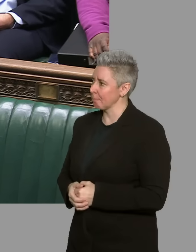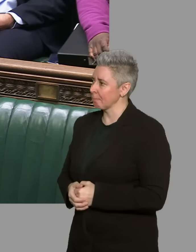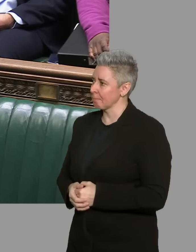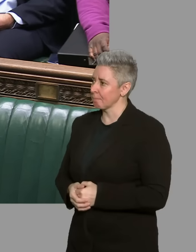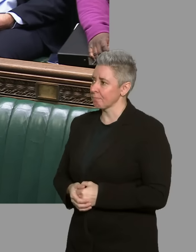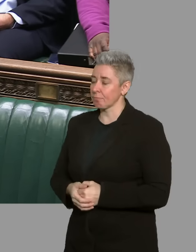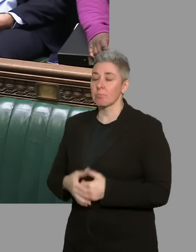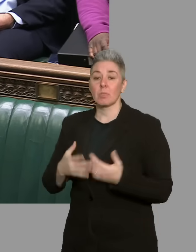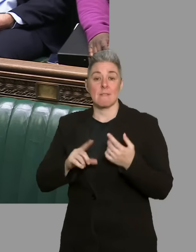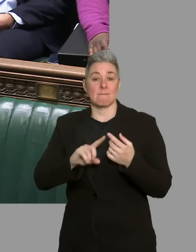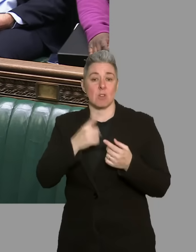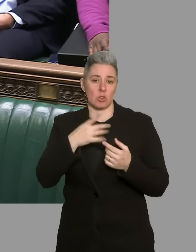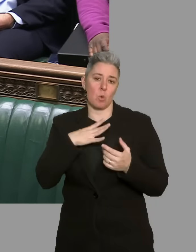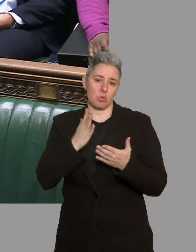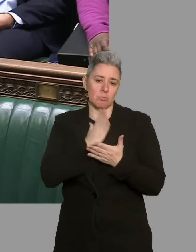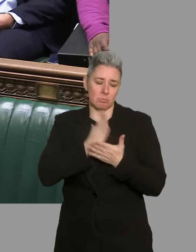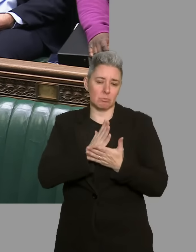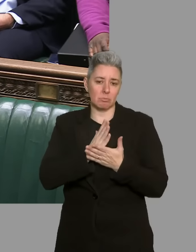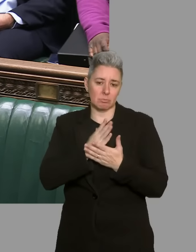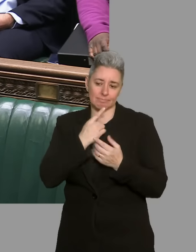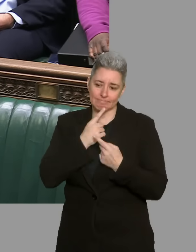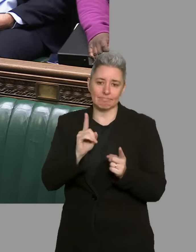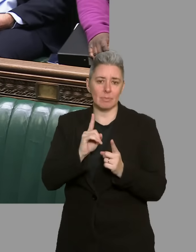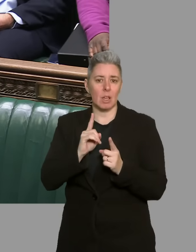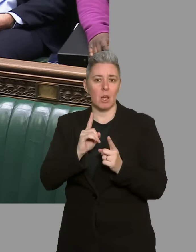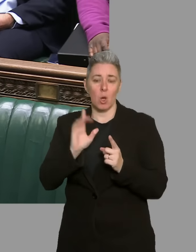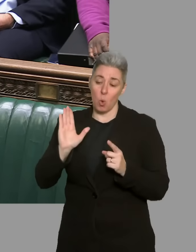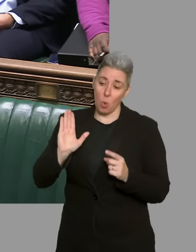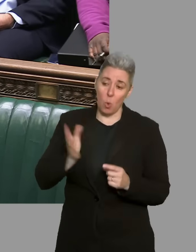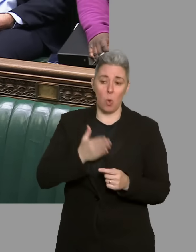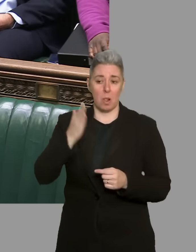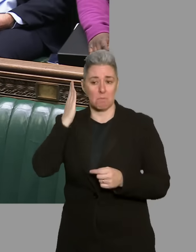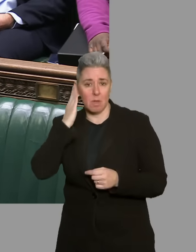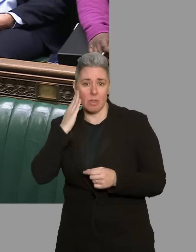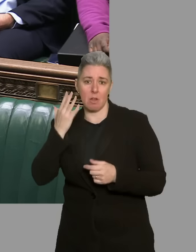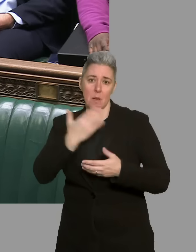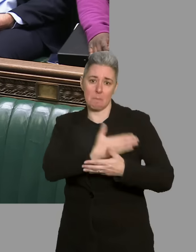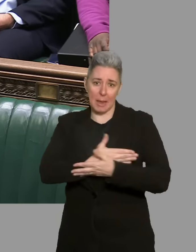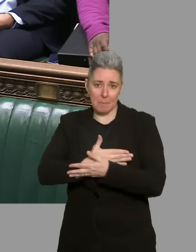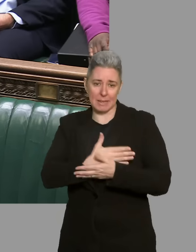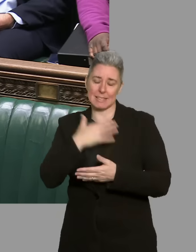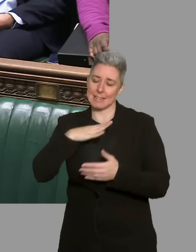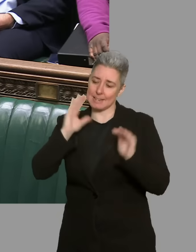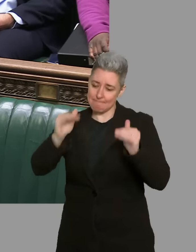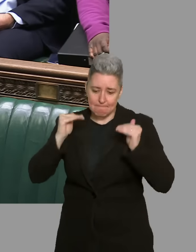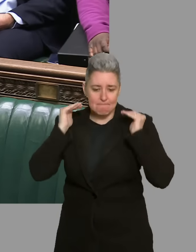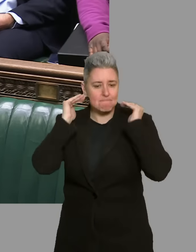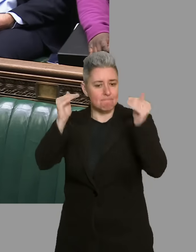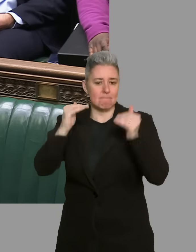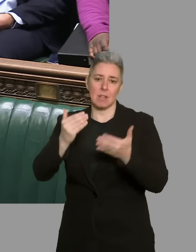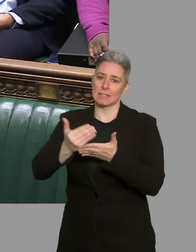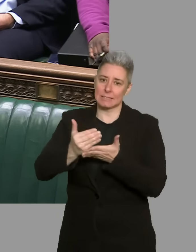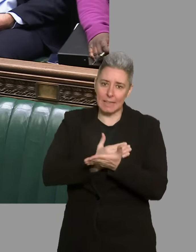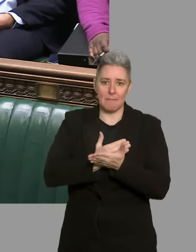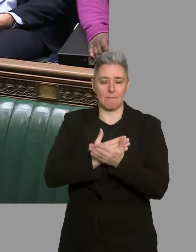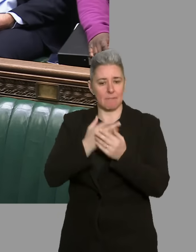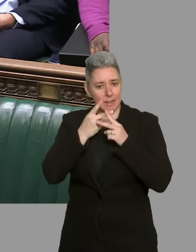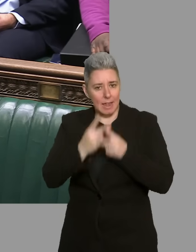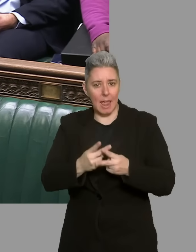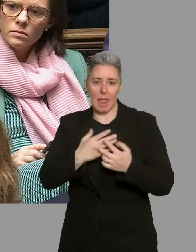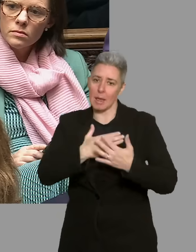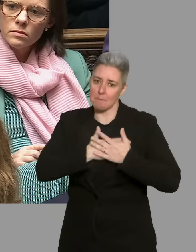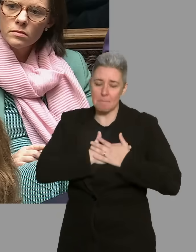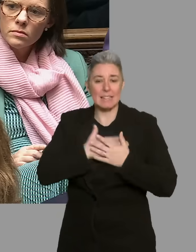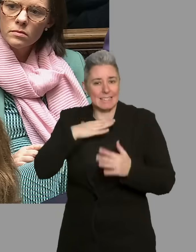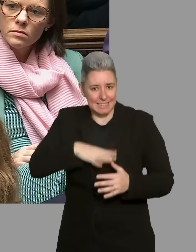see the inquiry at Leeds start as soon as possible. We're working with bereaved families to shape our approach and to appoint a chair who they can